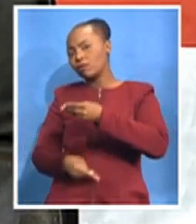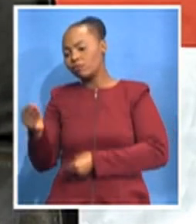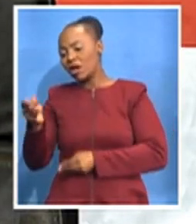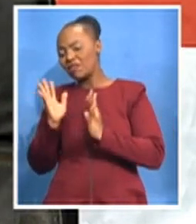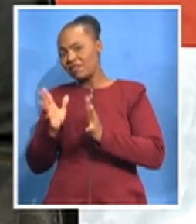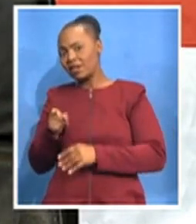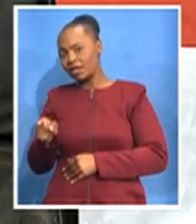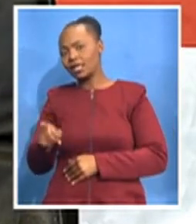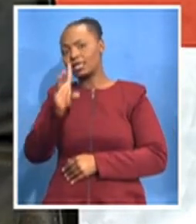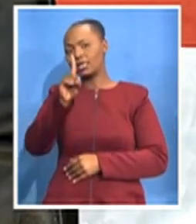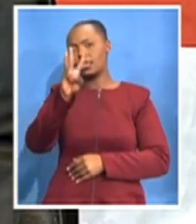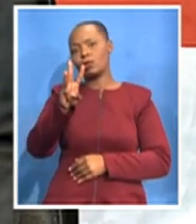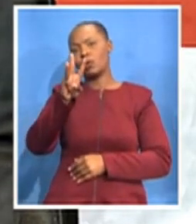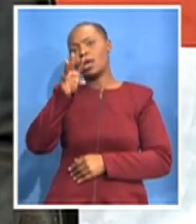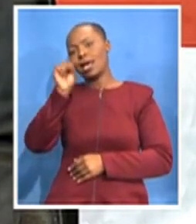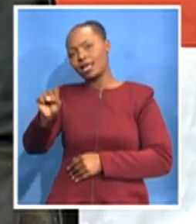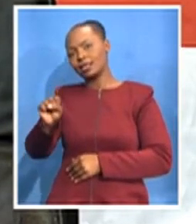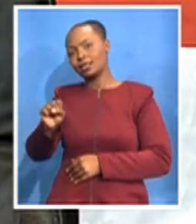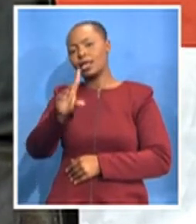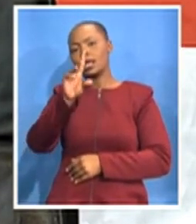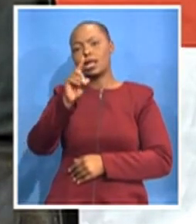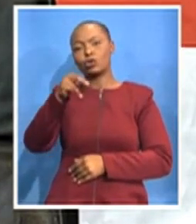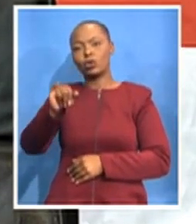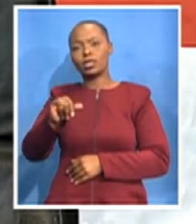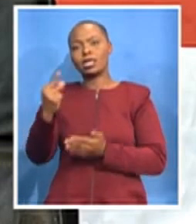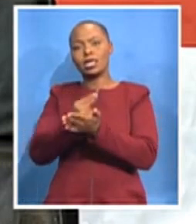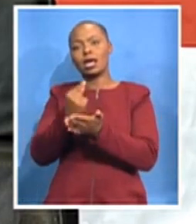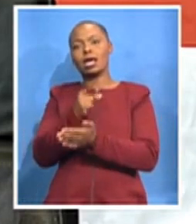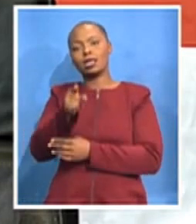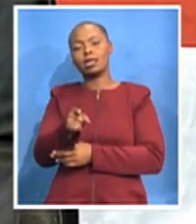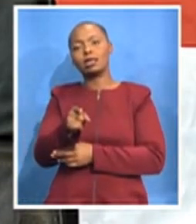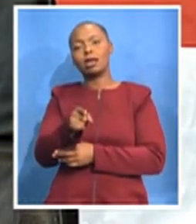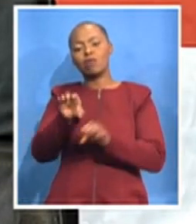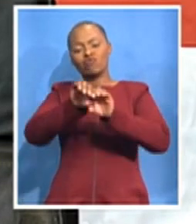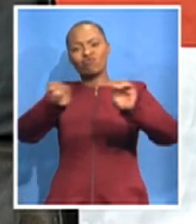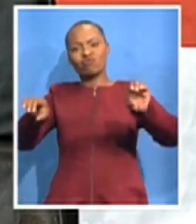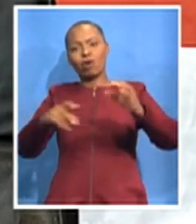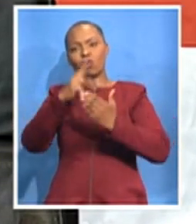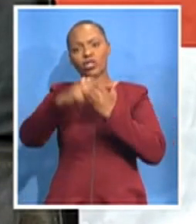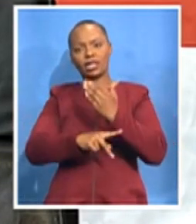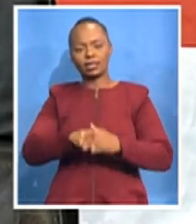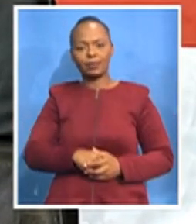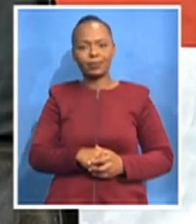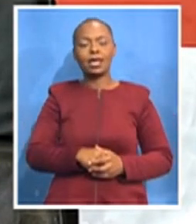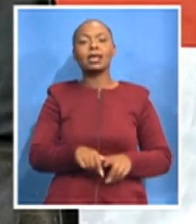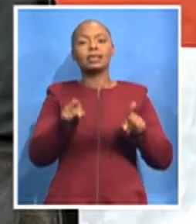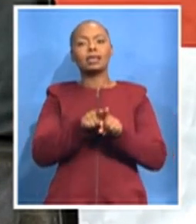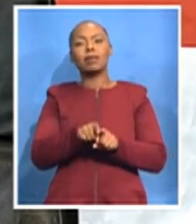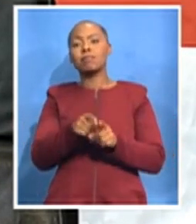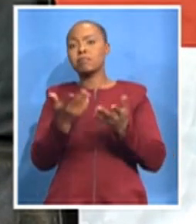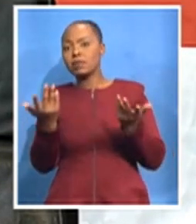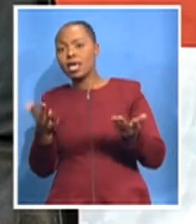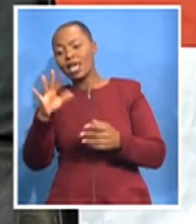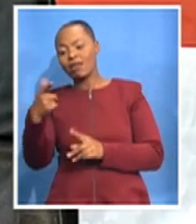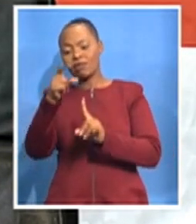Ntsami Giyane bulk pipeline project. The third issue, whether former Minister Nomvula Mokonyane was involved